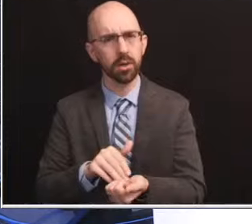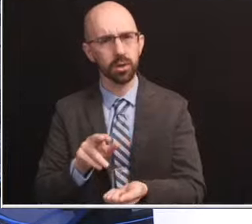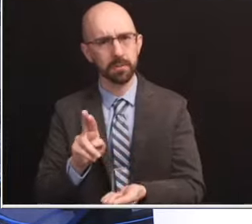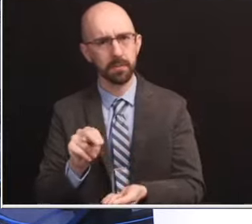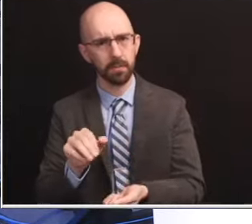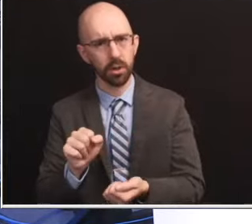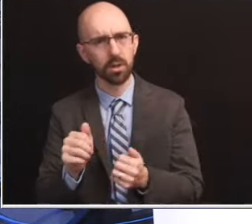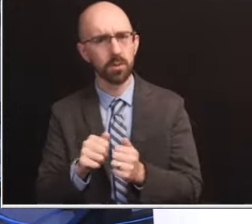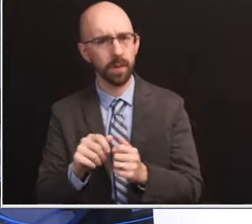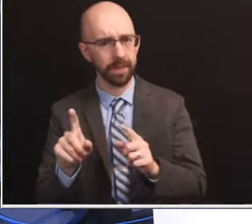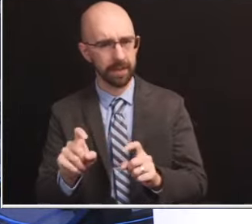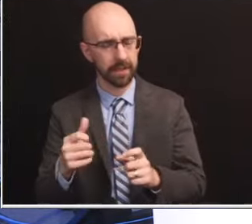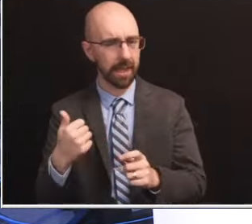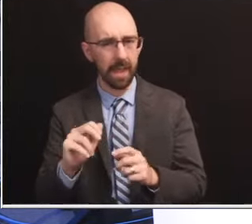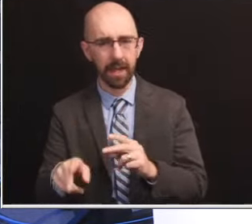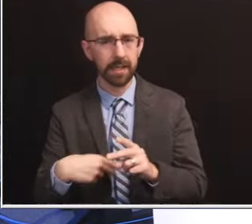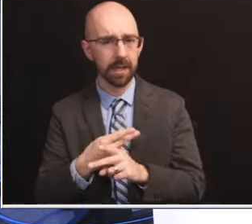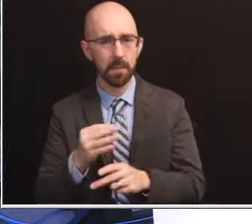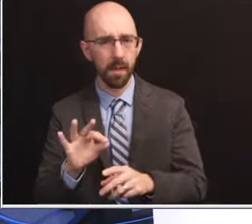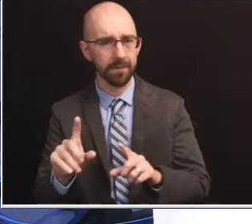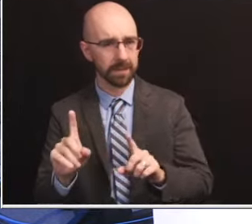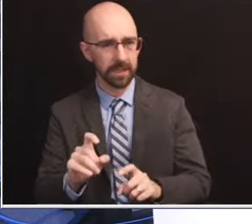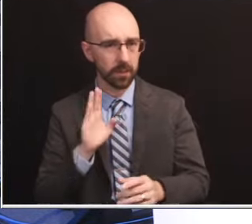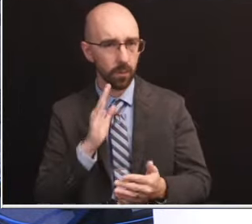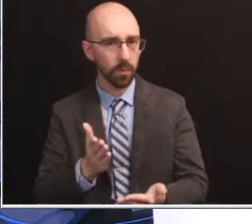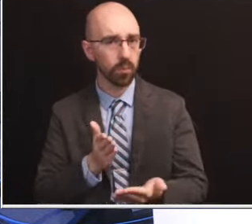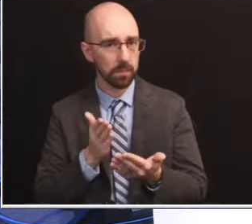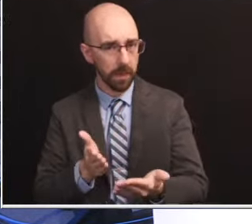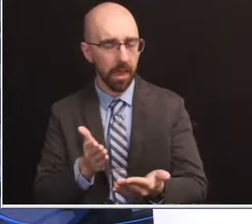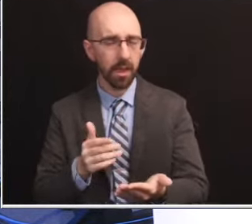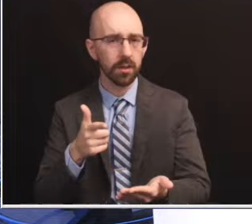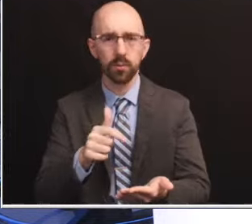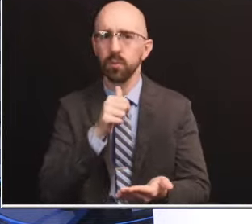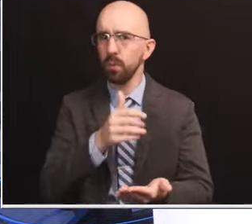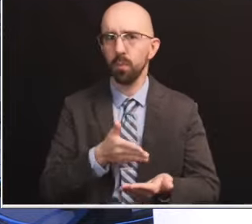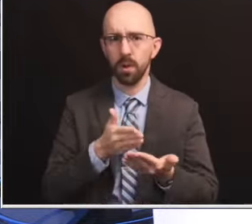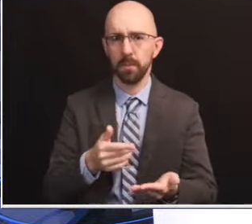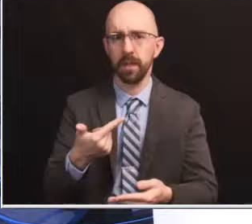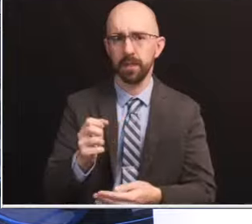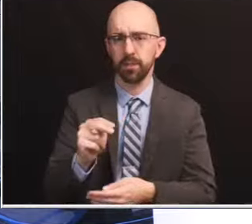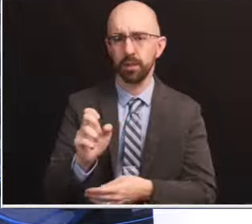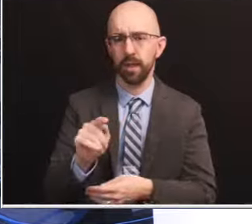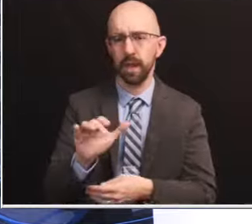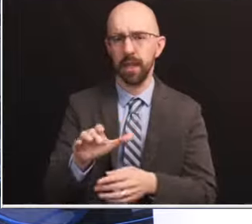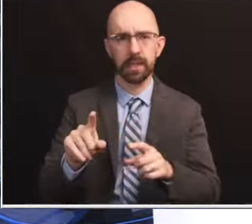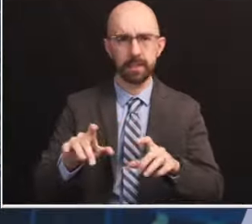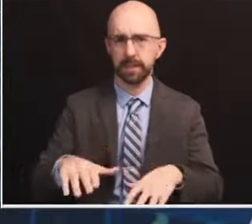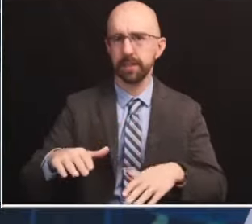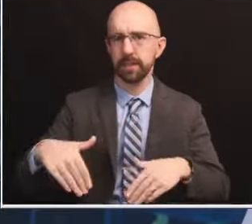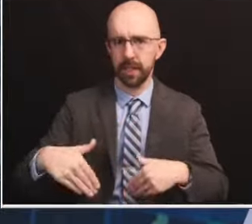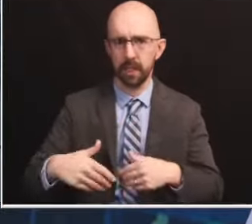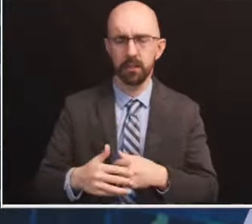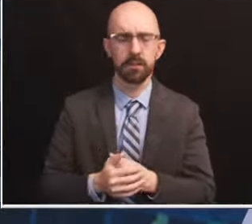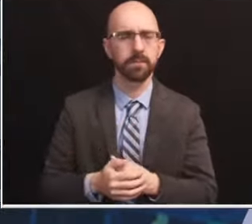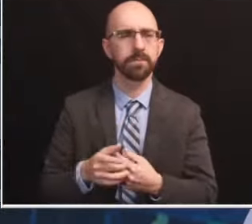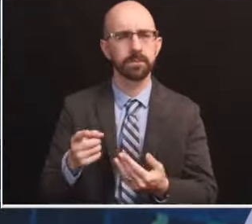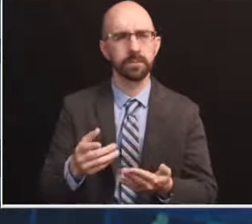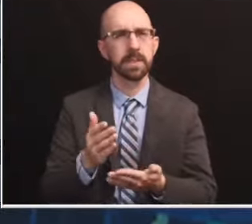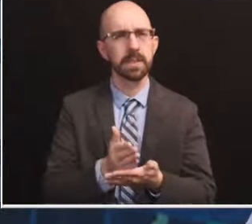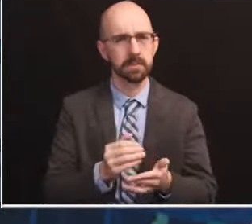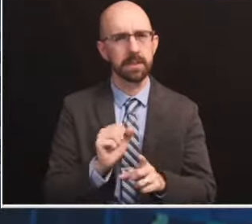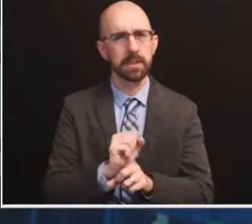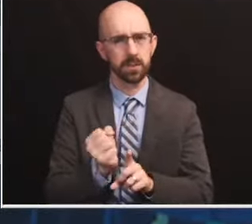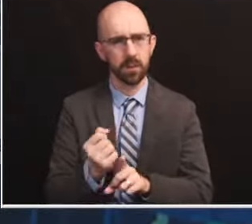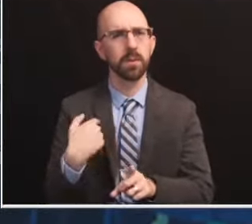is there any kind of test that you would recommend? Because you don't recommend genetic testing yet. Yeah, I mean, there are some situations where we do